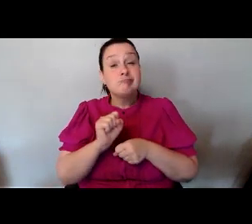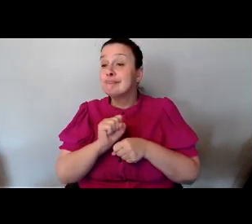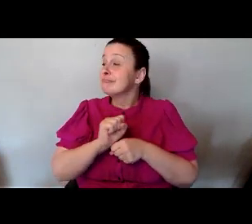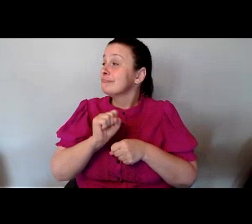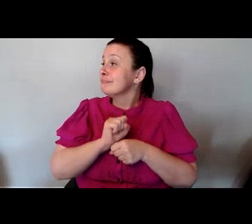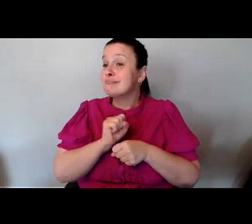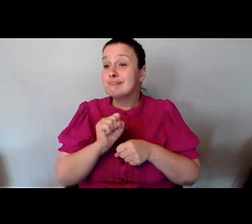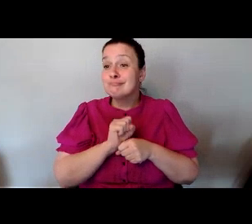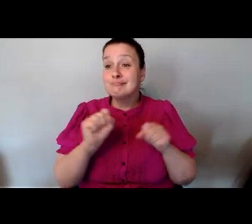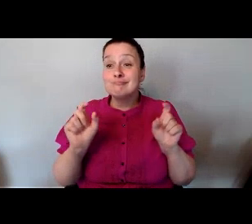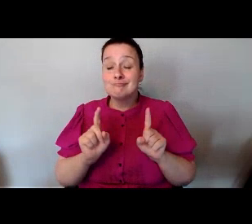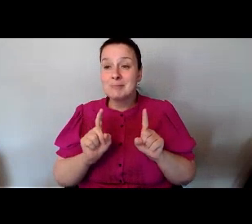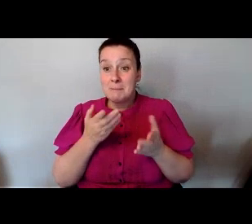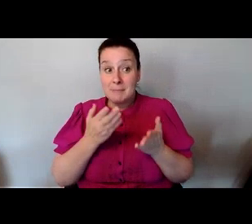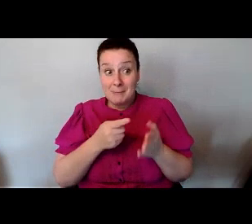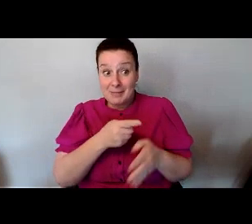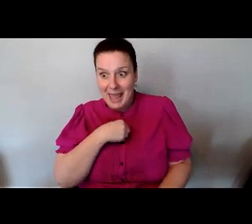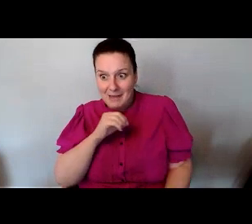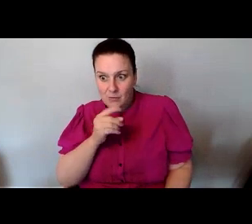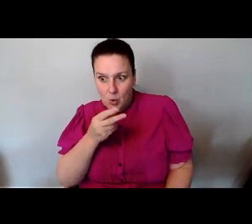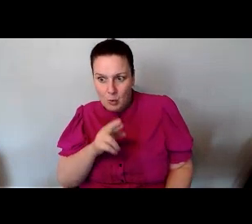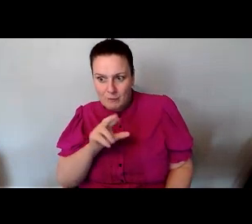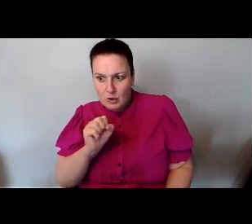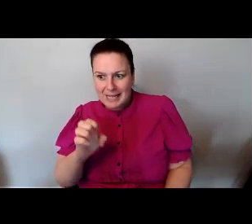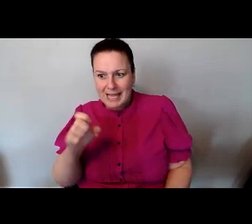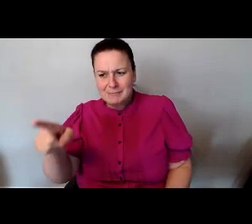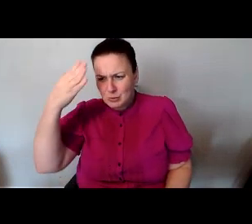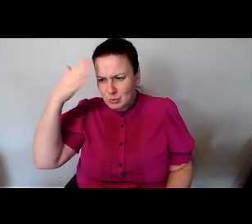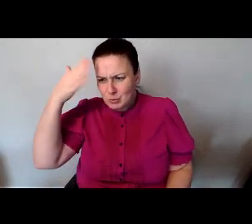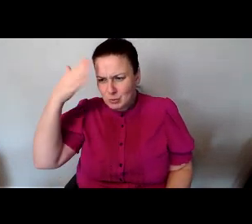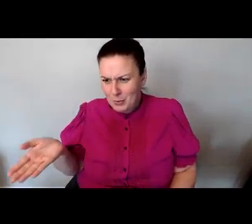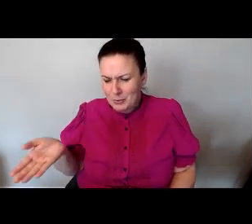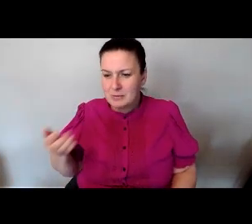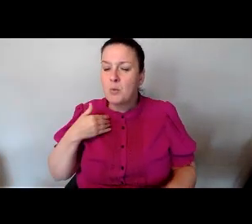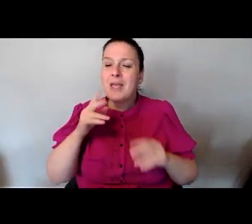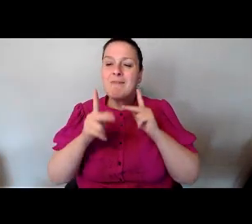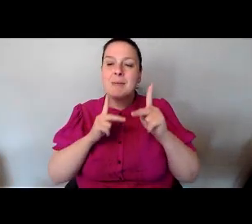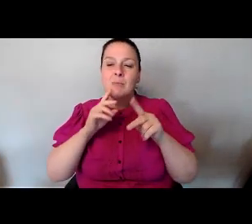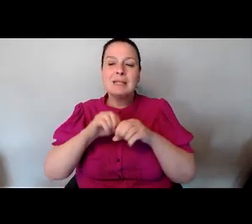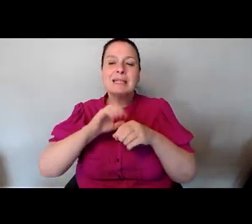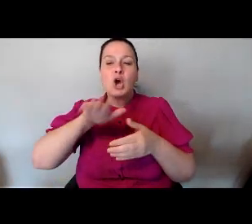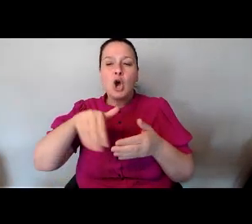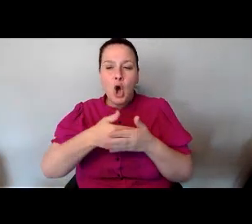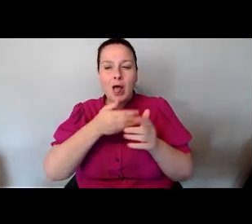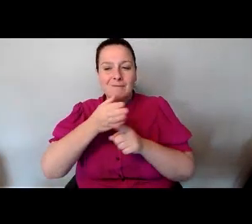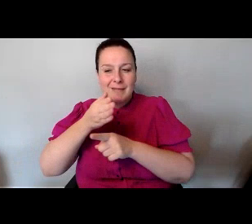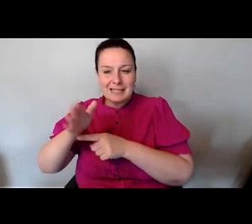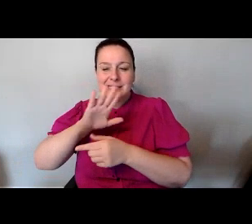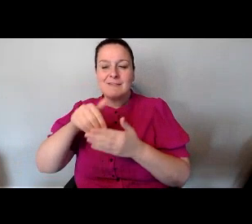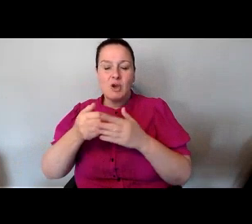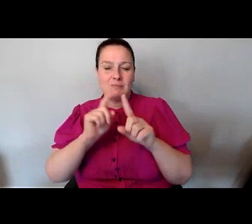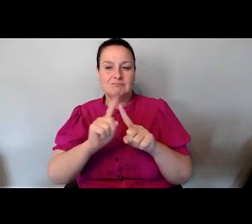you and they may have an OVR case, but you wouldn't know. So we've got people in all facets of all careers.